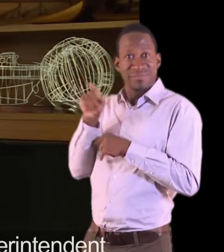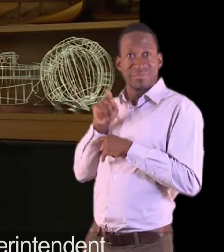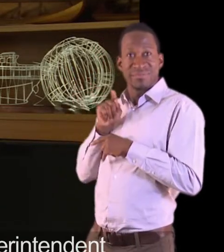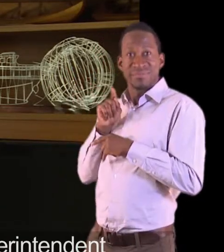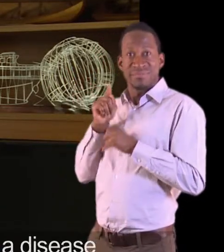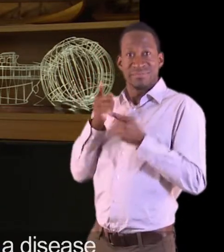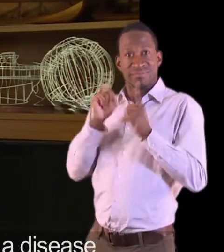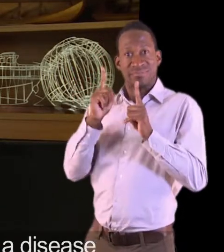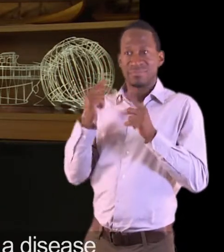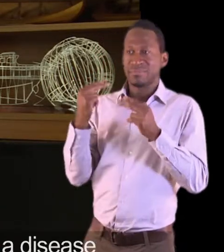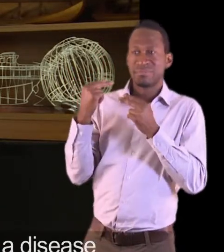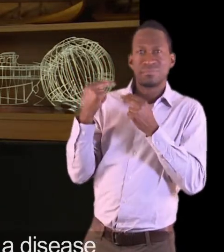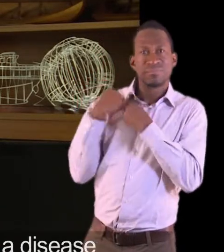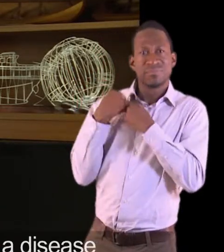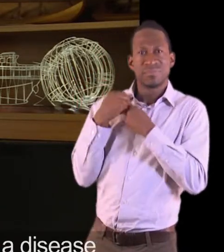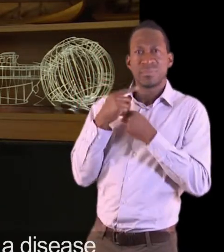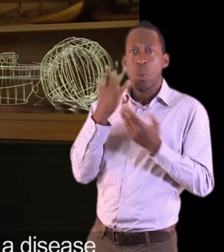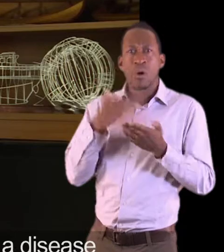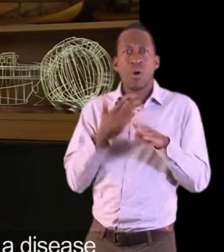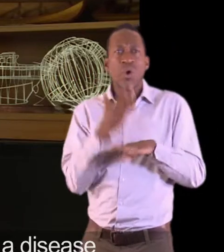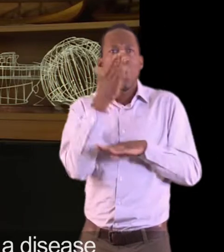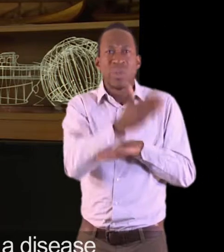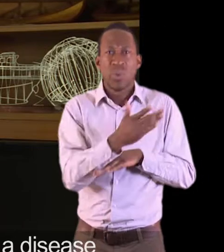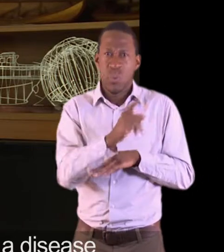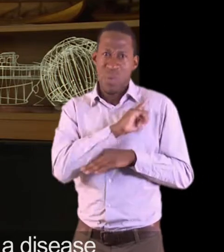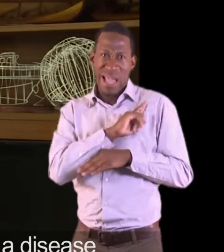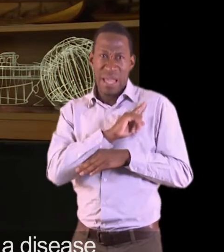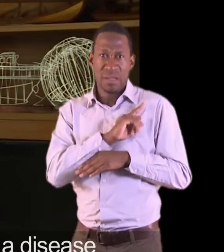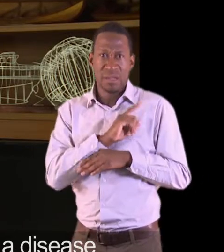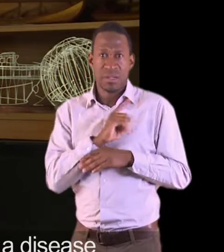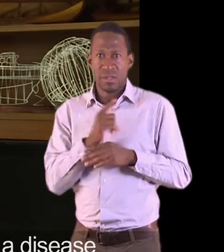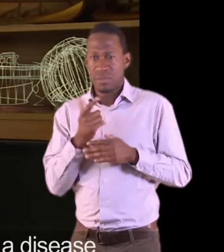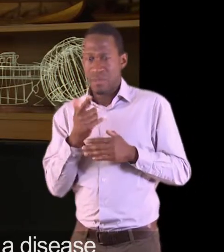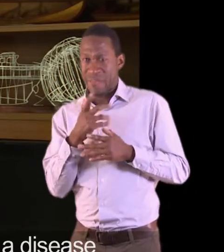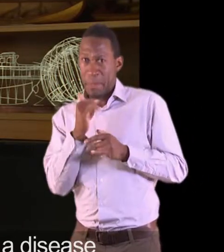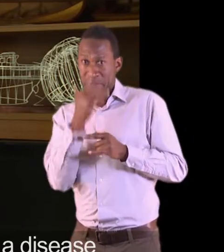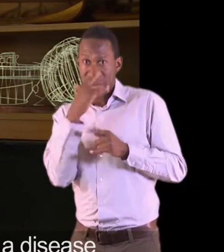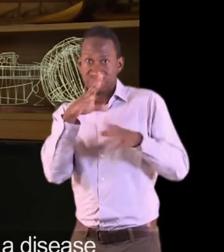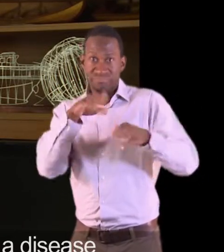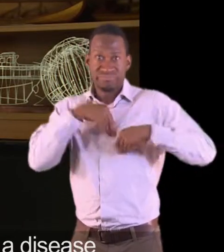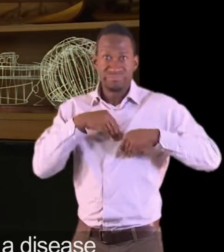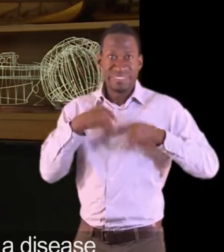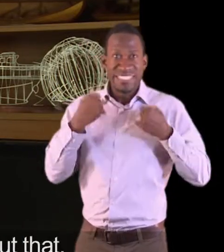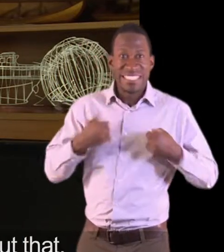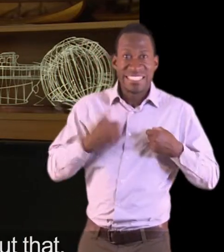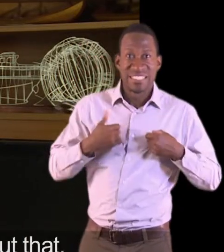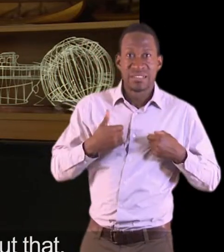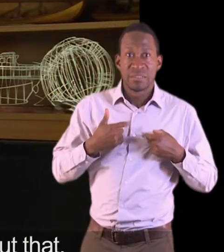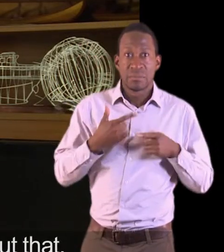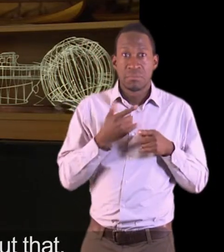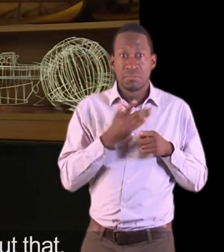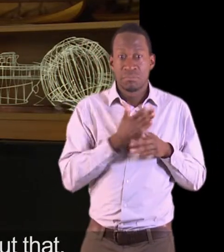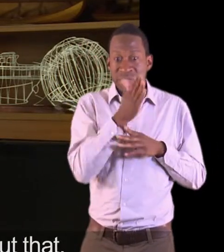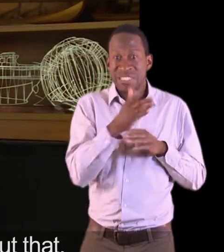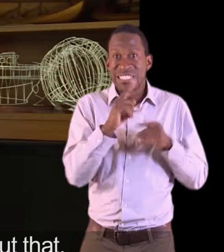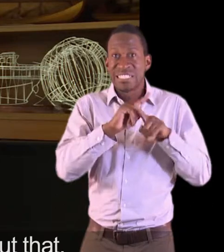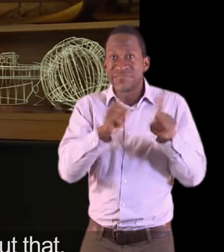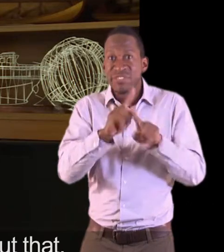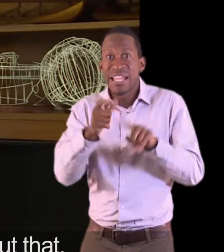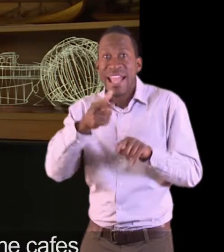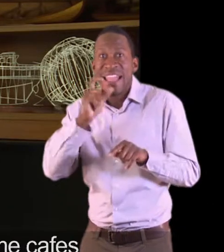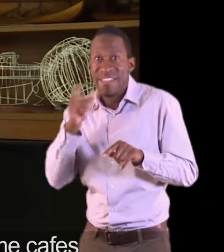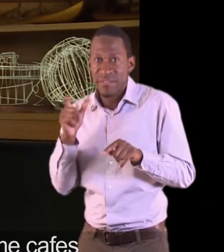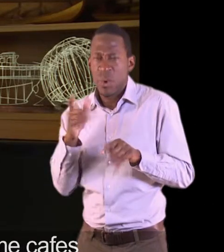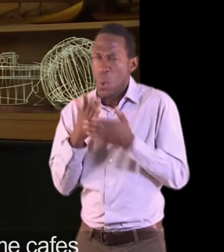into, because you might catch a disease if you went into some of them. And